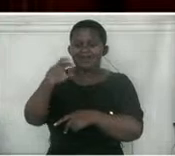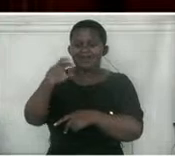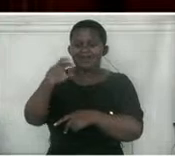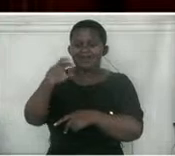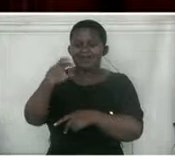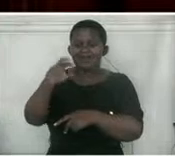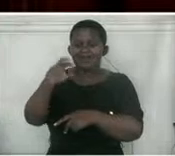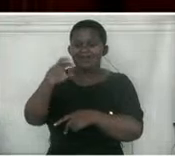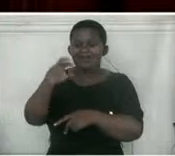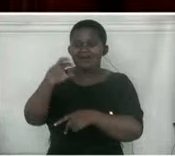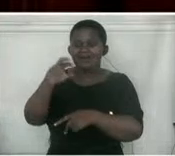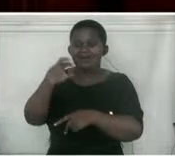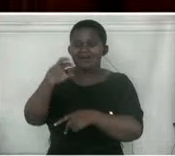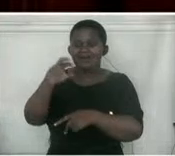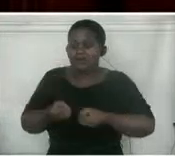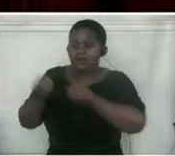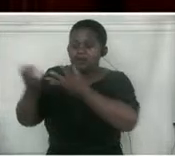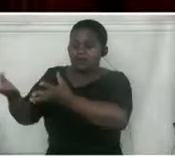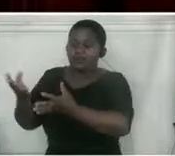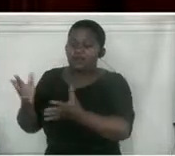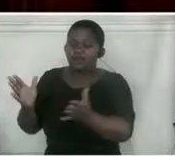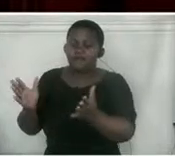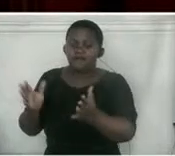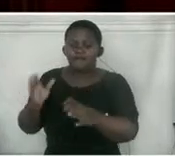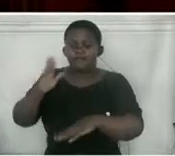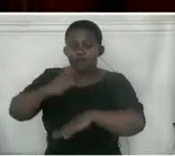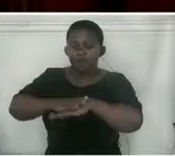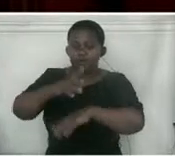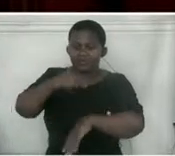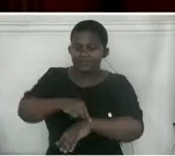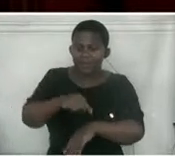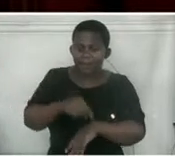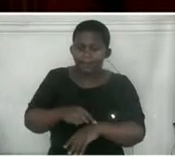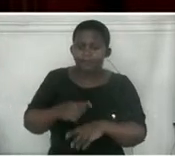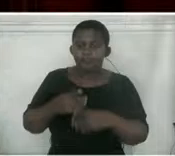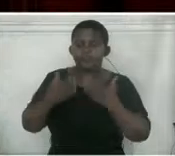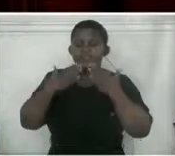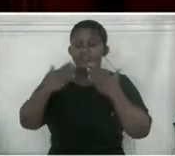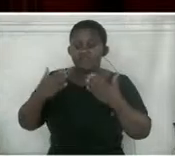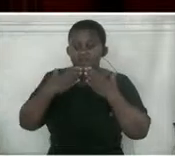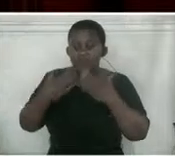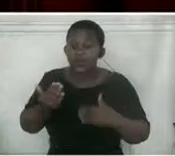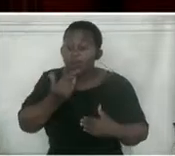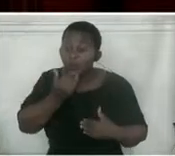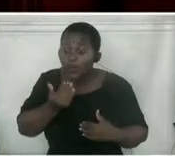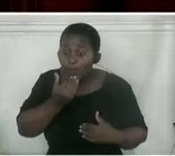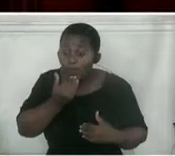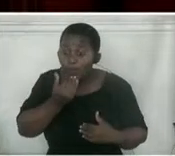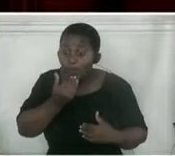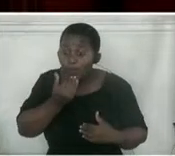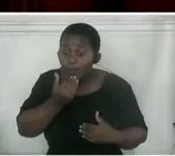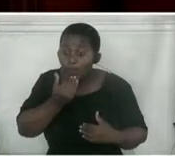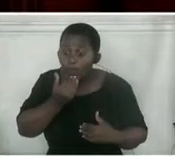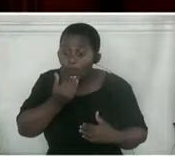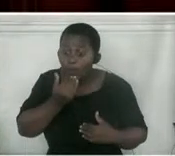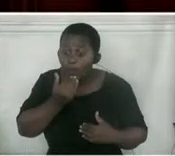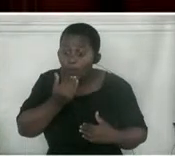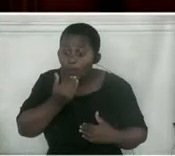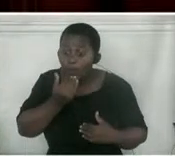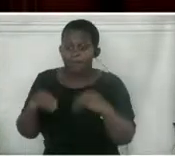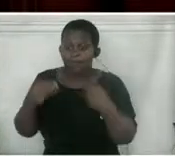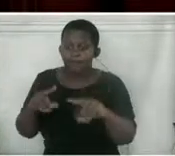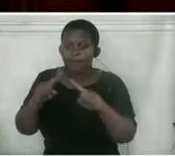aggregated and delivered on time. We are thankful to the following, who are the private sector, but